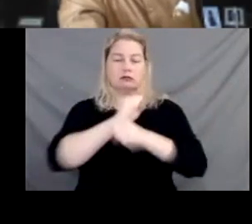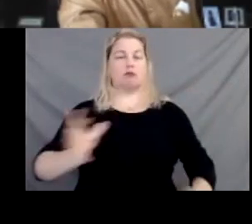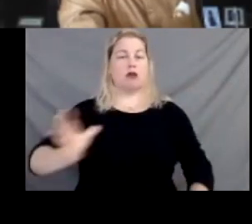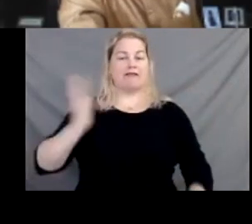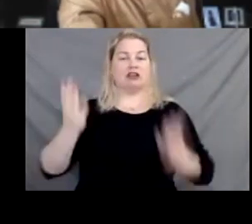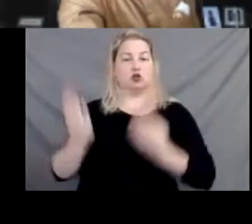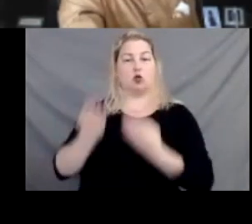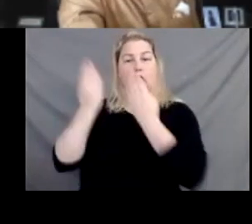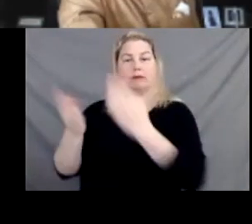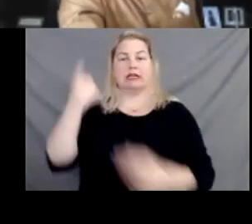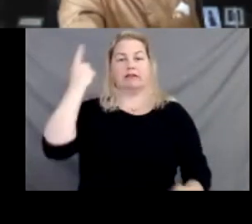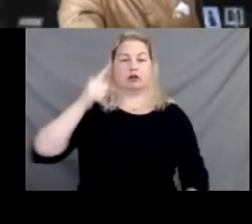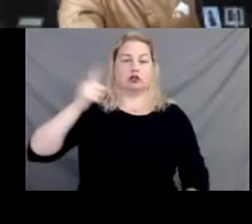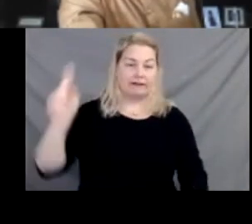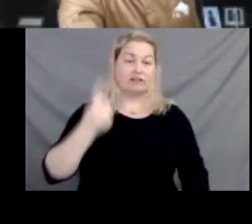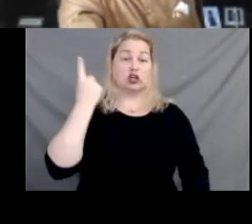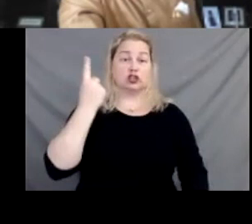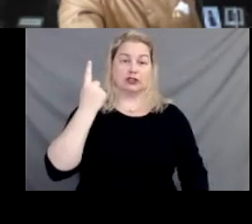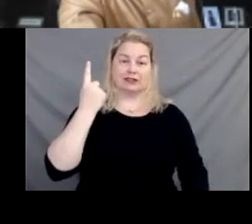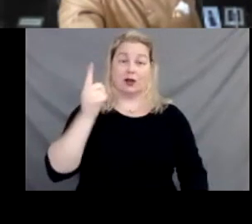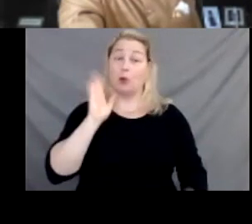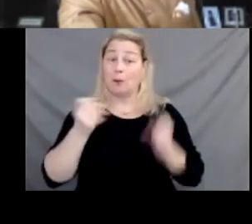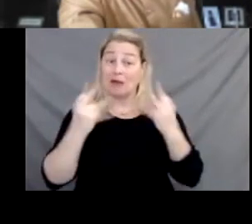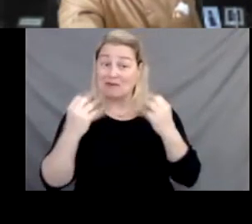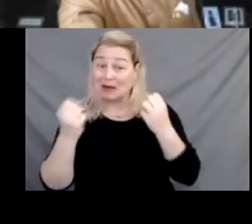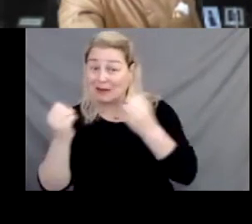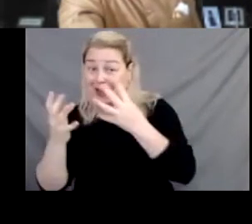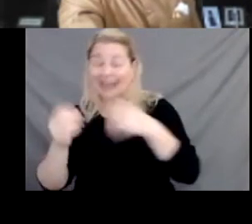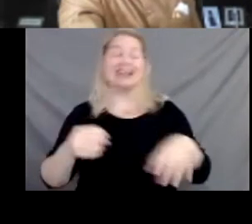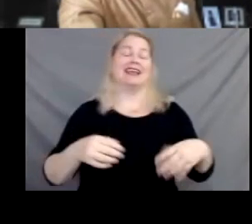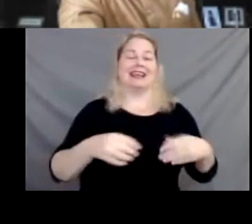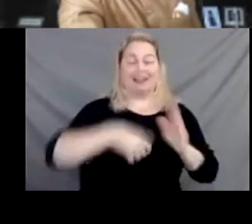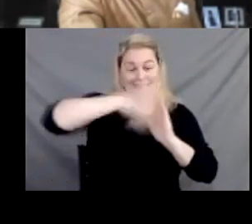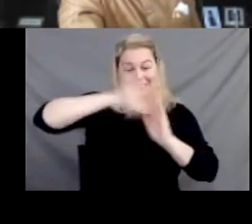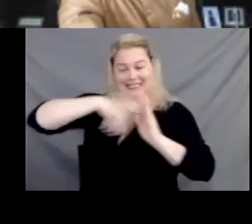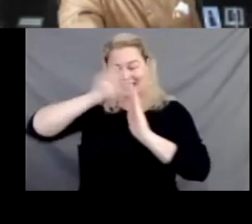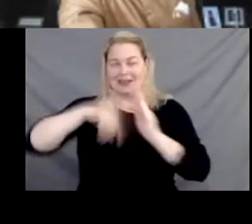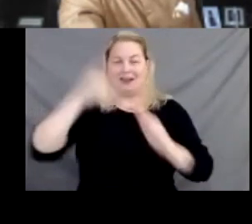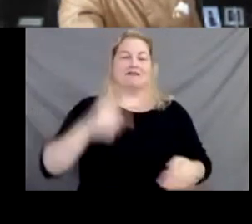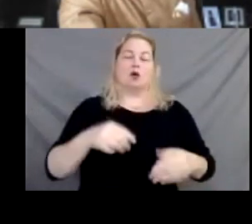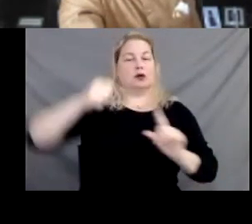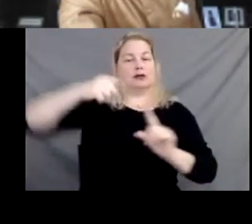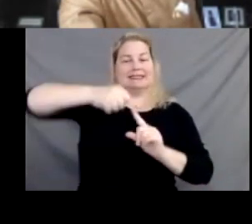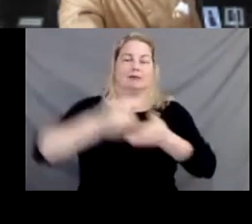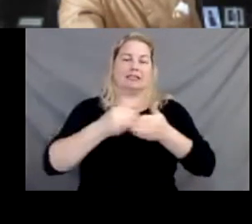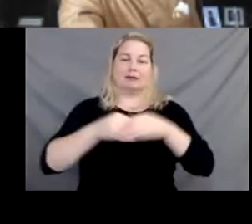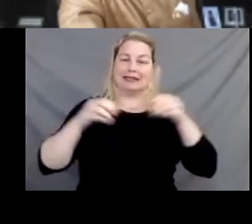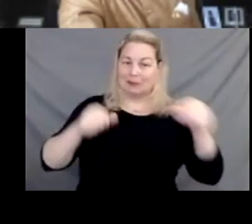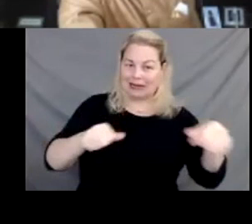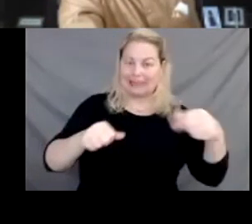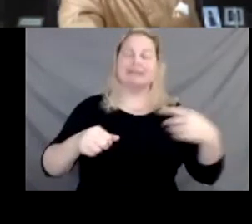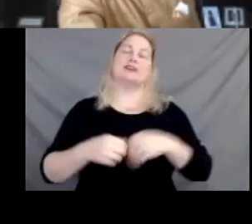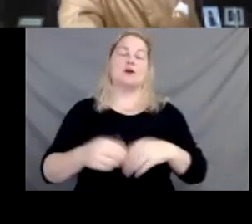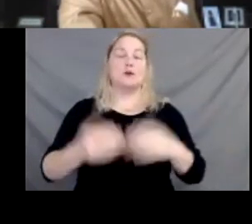for the first of many rounds of stimulus spending. Thank you all for that.